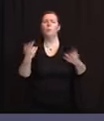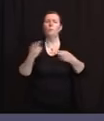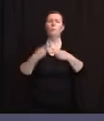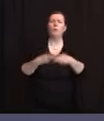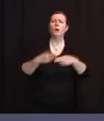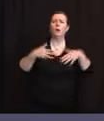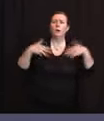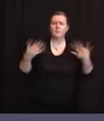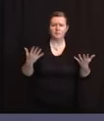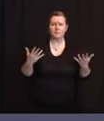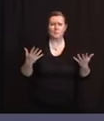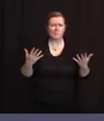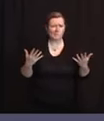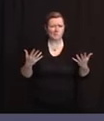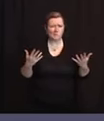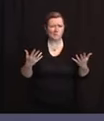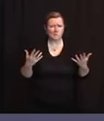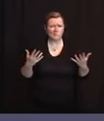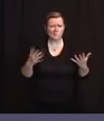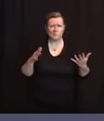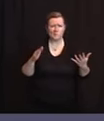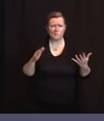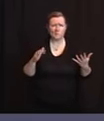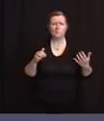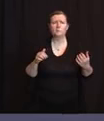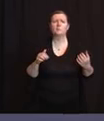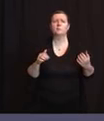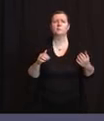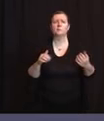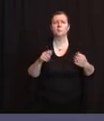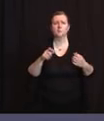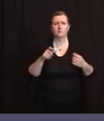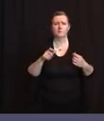included restricting persons entering the facility,